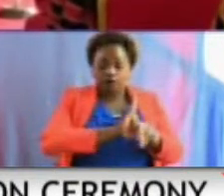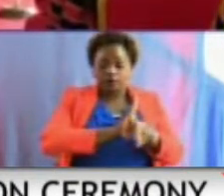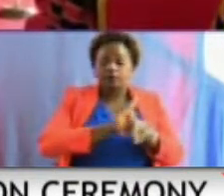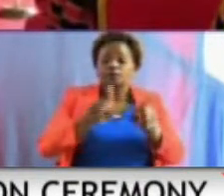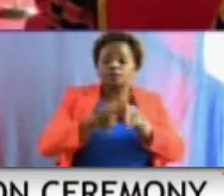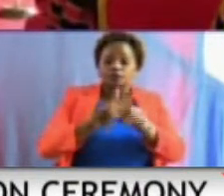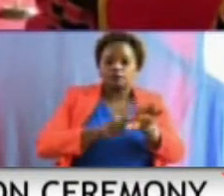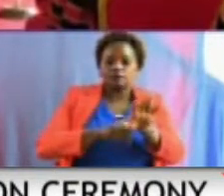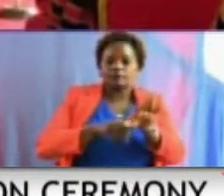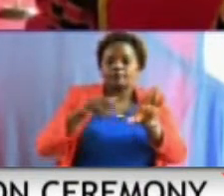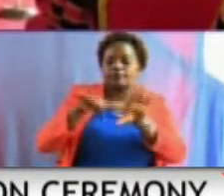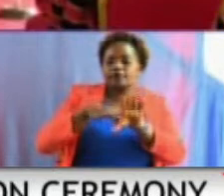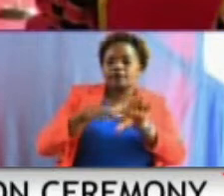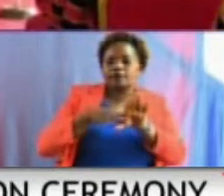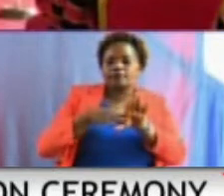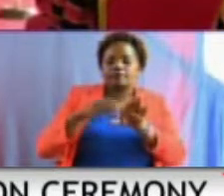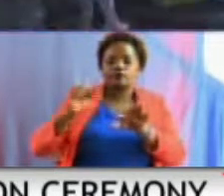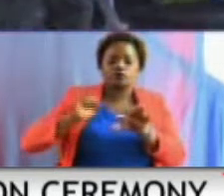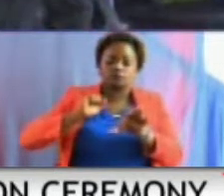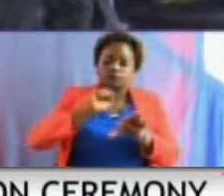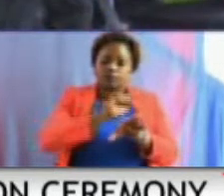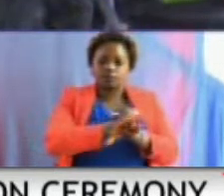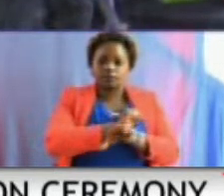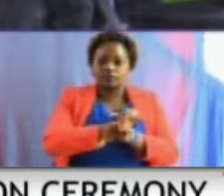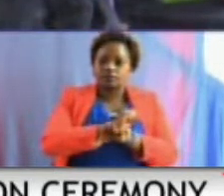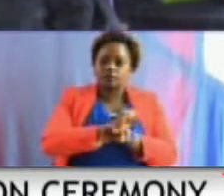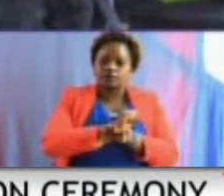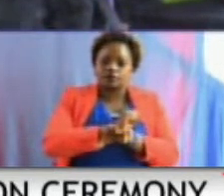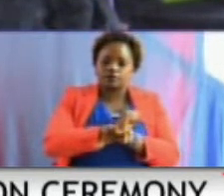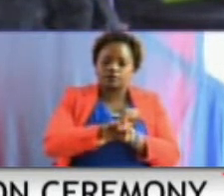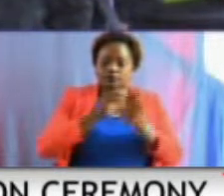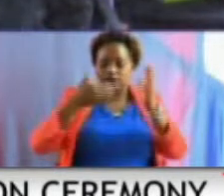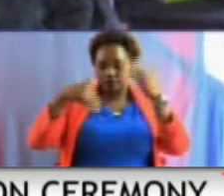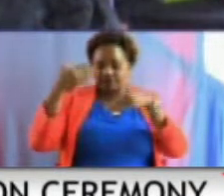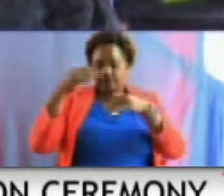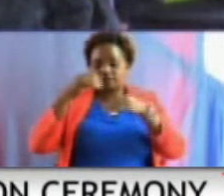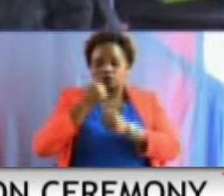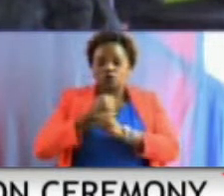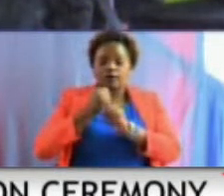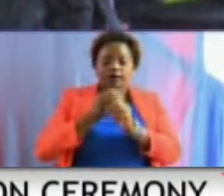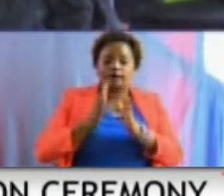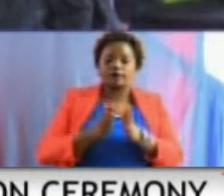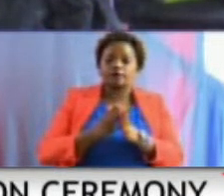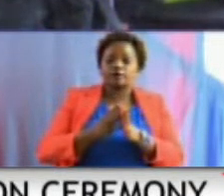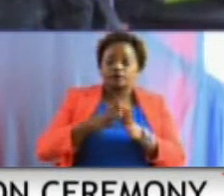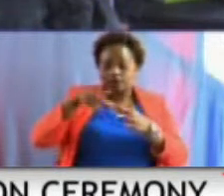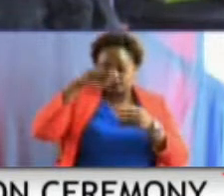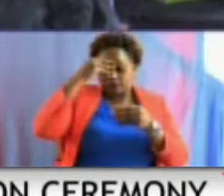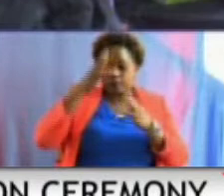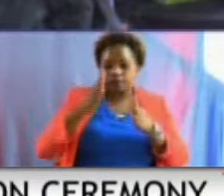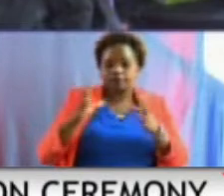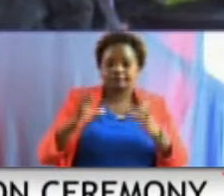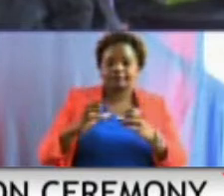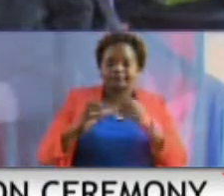members of the Senate, university staff, members of the Student Council,